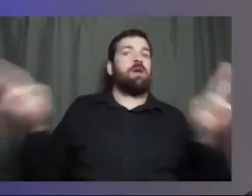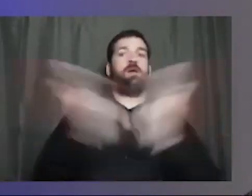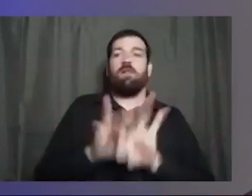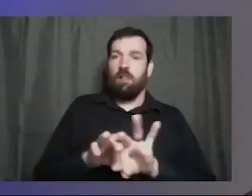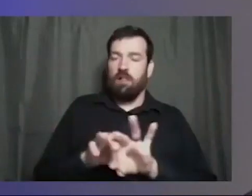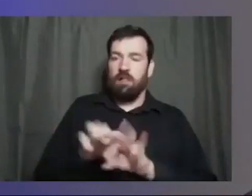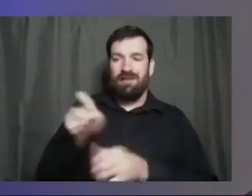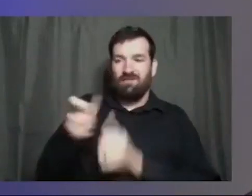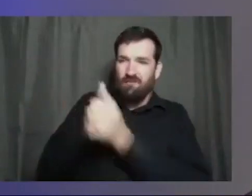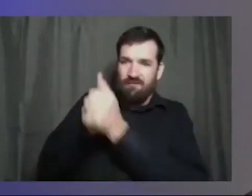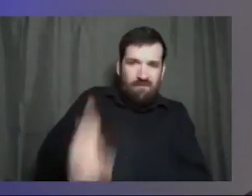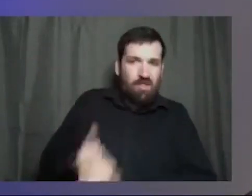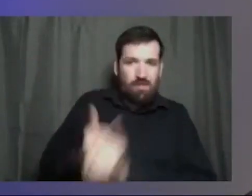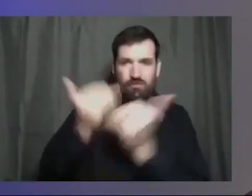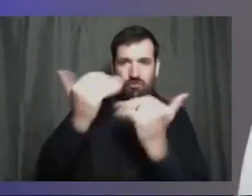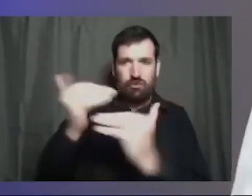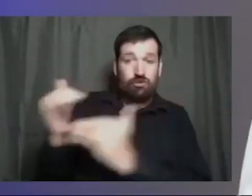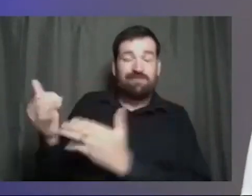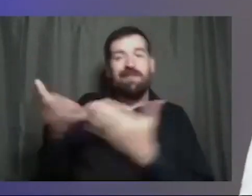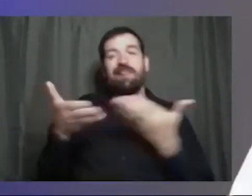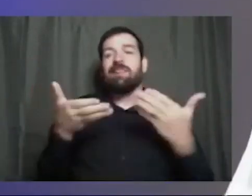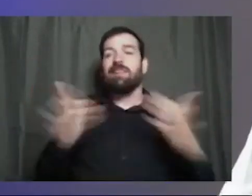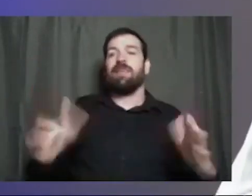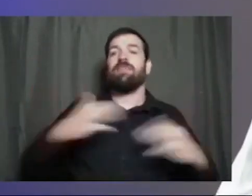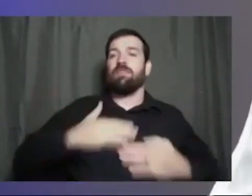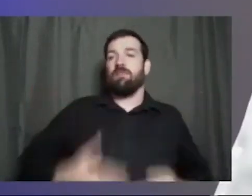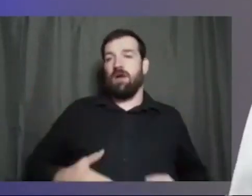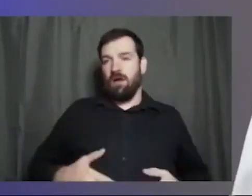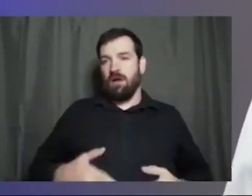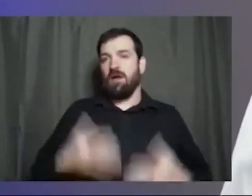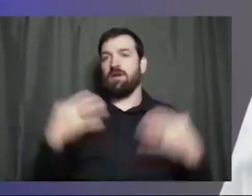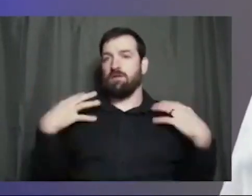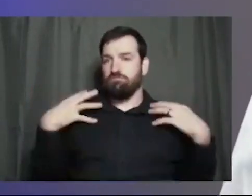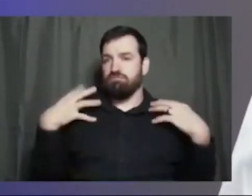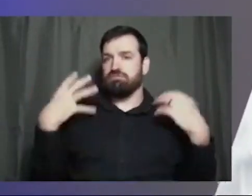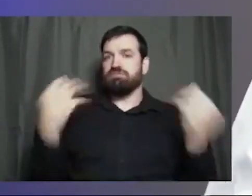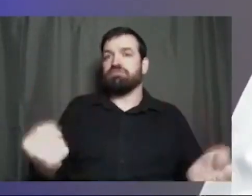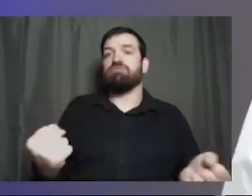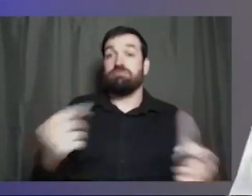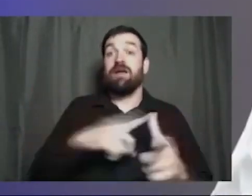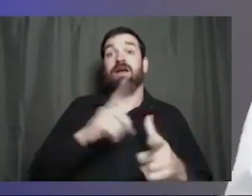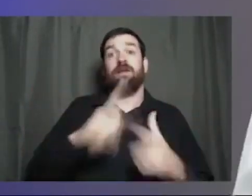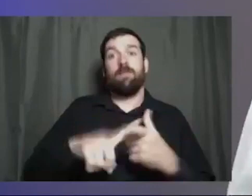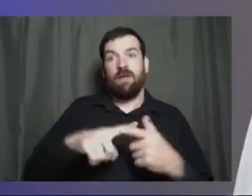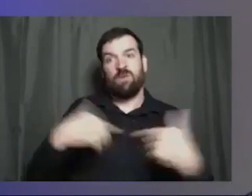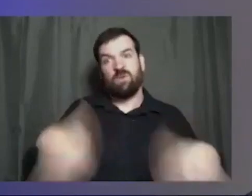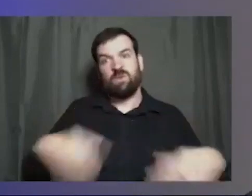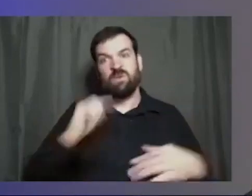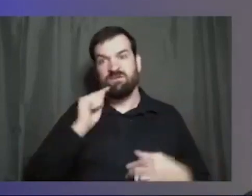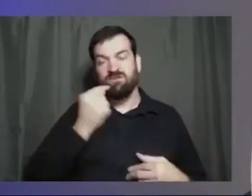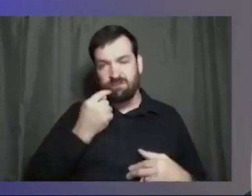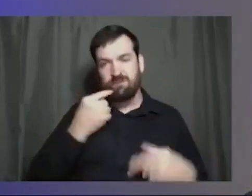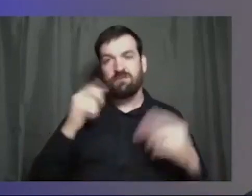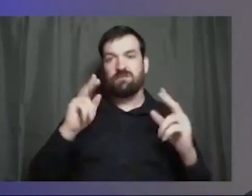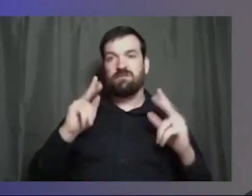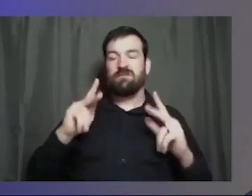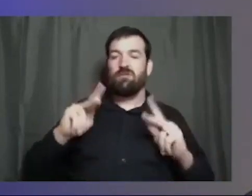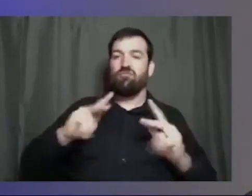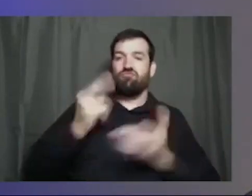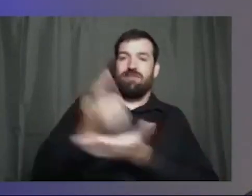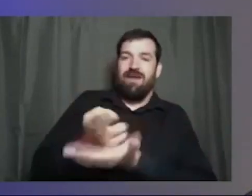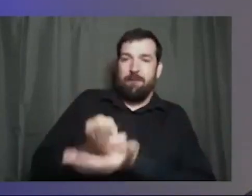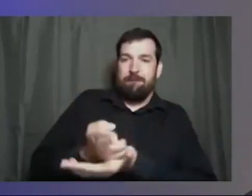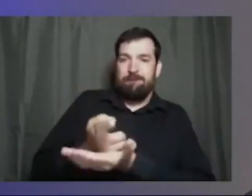place on them to allow things to heal appropriately, followed by a fairly rigorous rehab protocol and return to sport, which